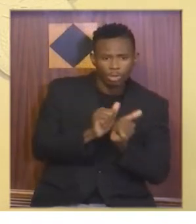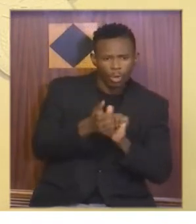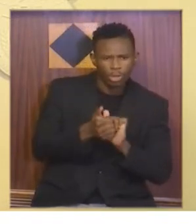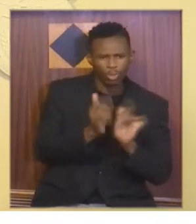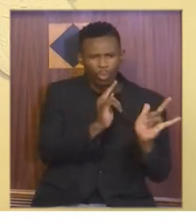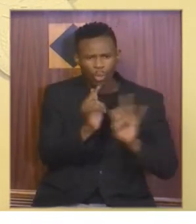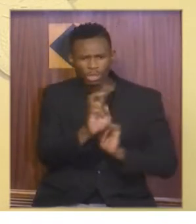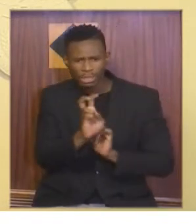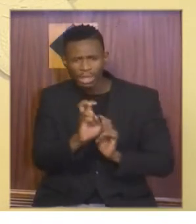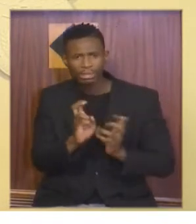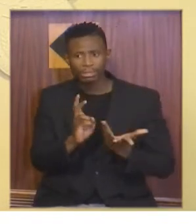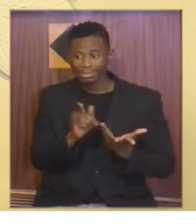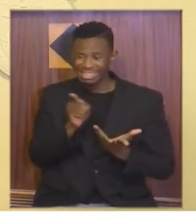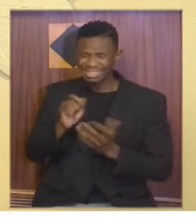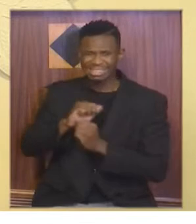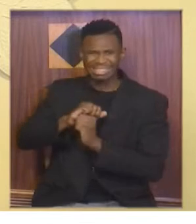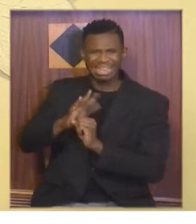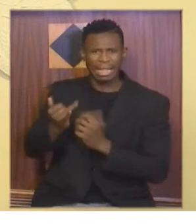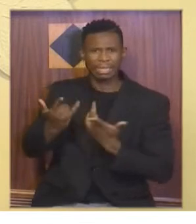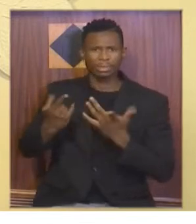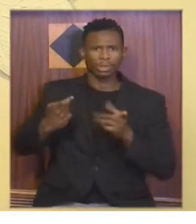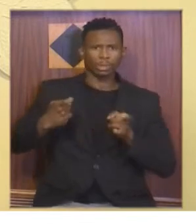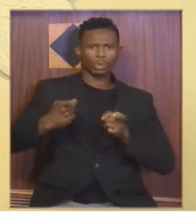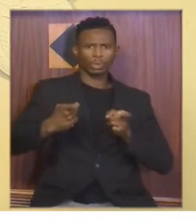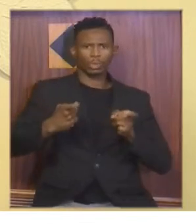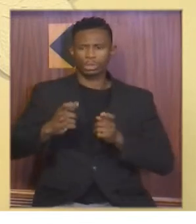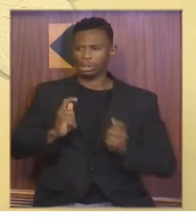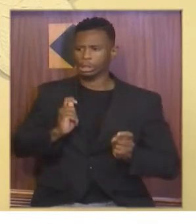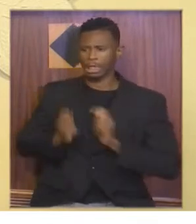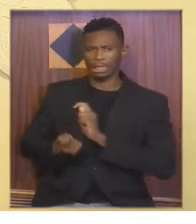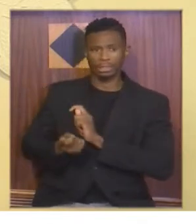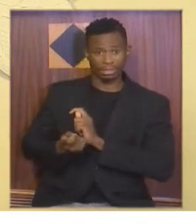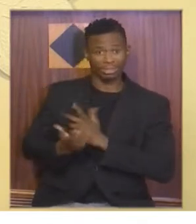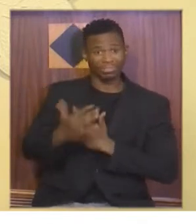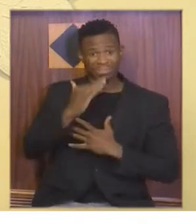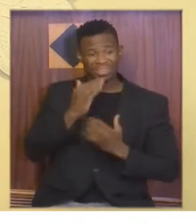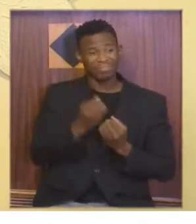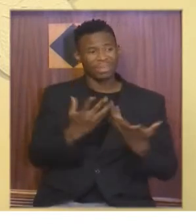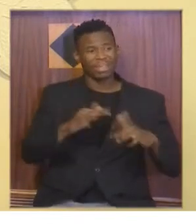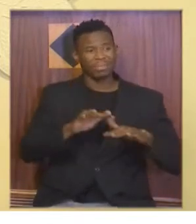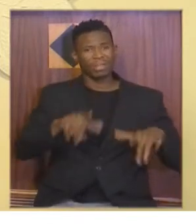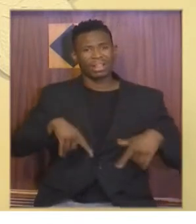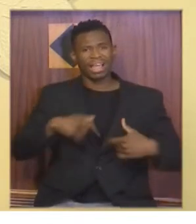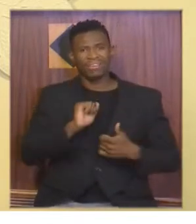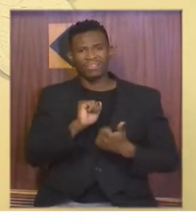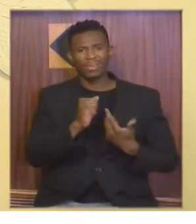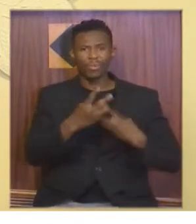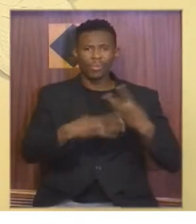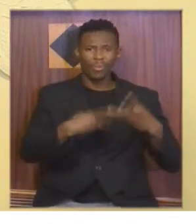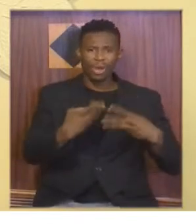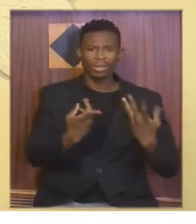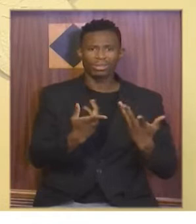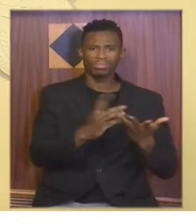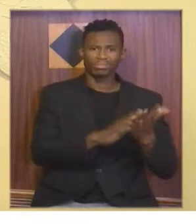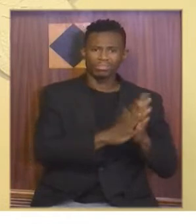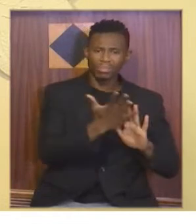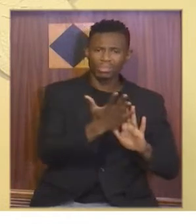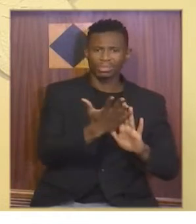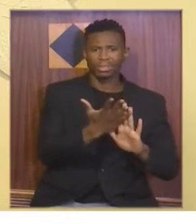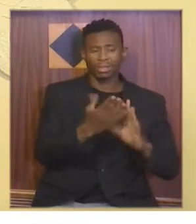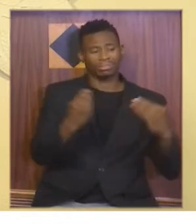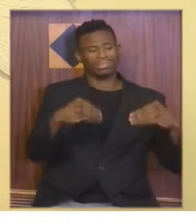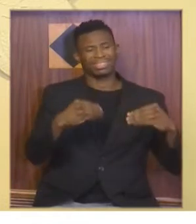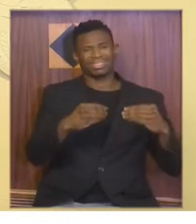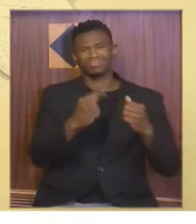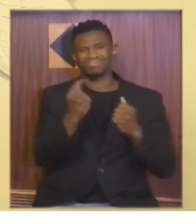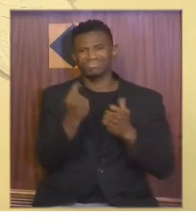It has shattered many livelihoods and devastated our economy, leading to the closure of many businesses and the